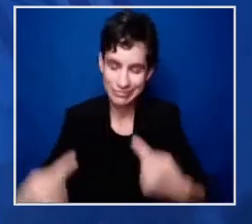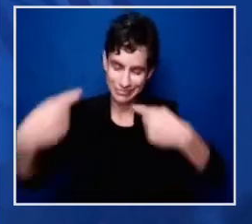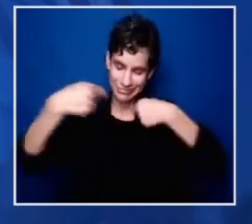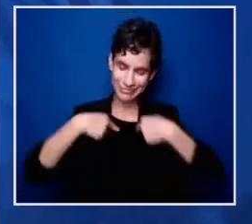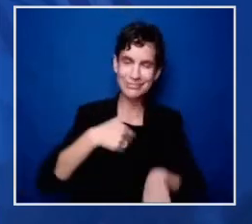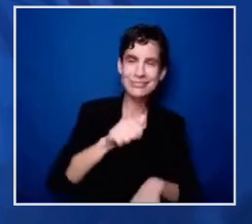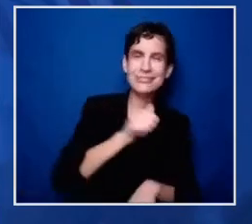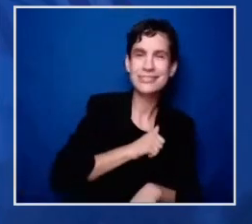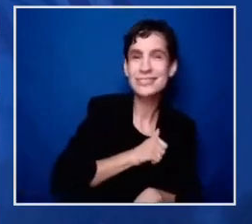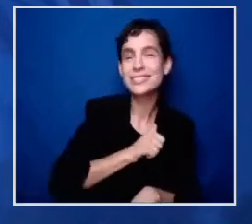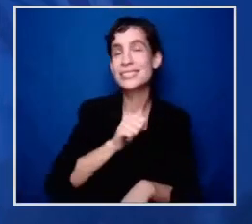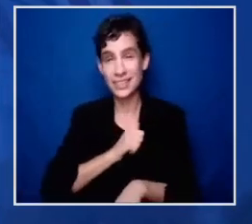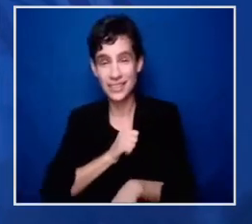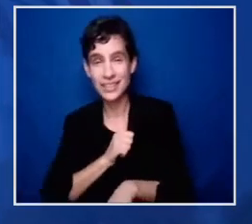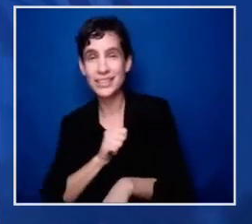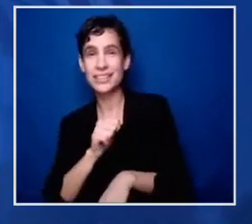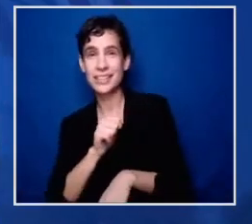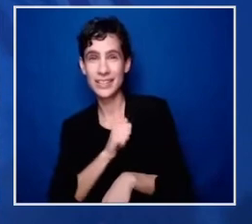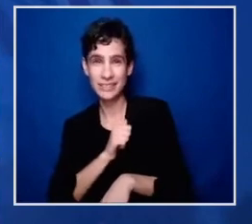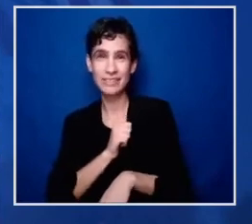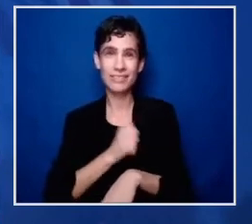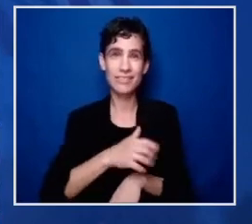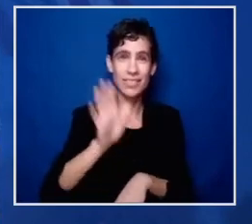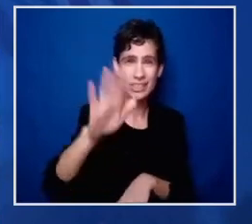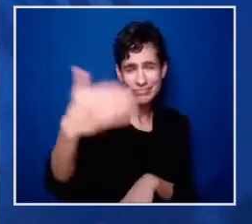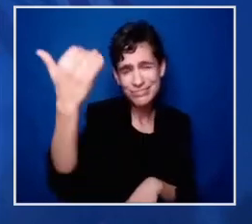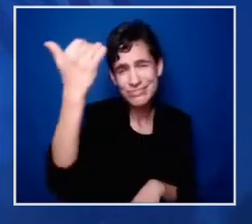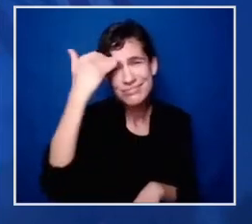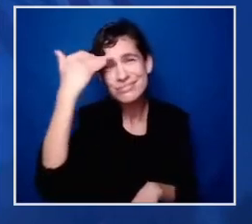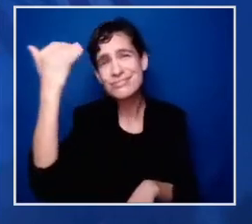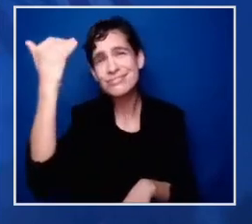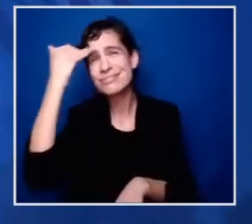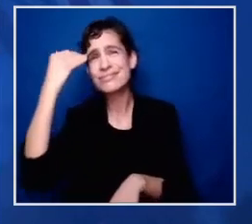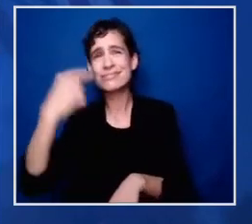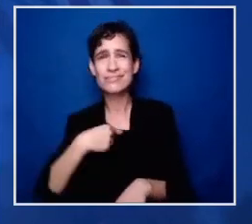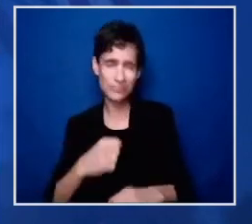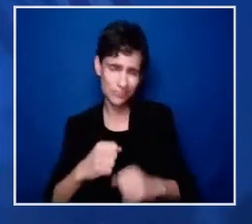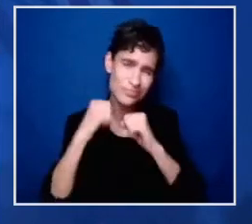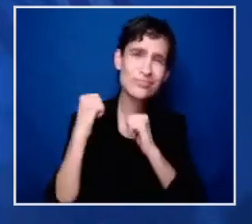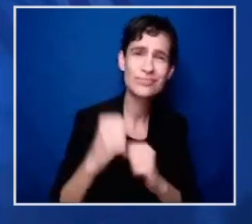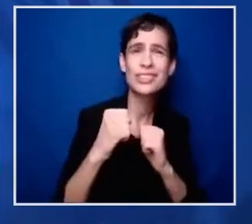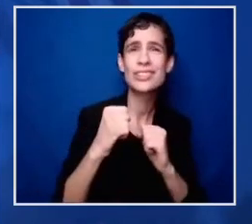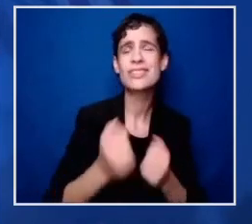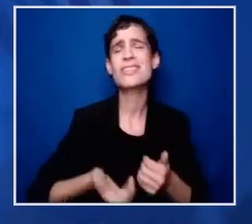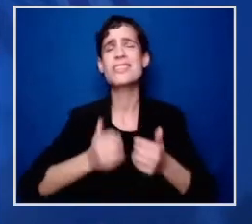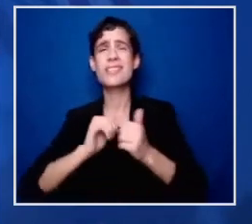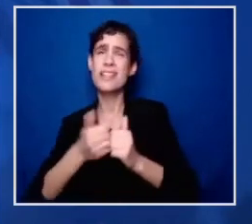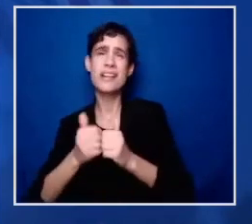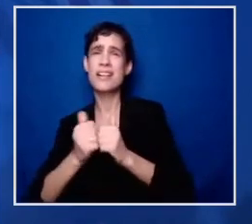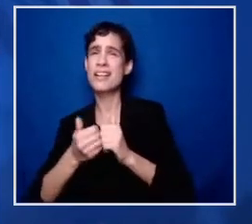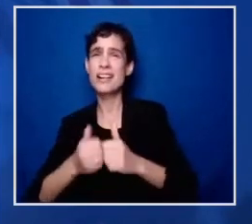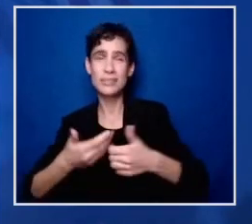Yo sé que puedo ser más fuerte y sé que no me para